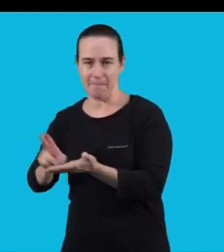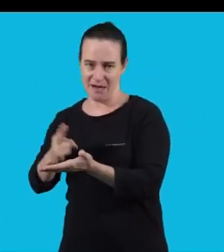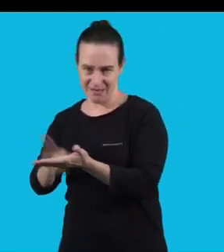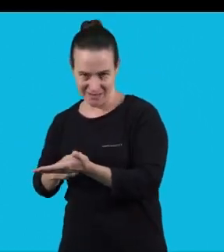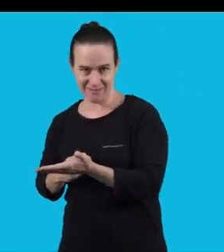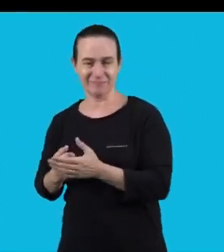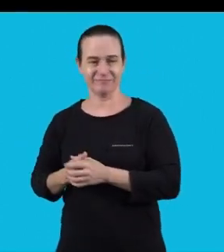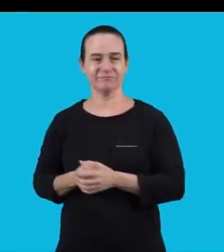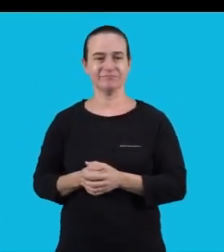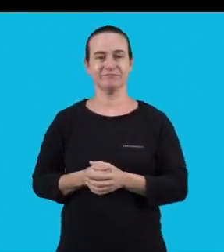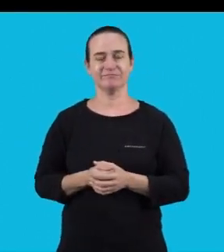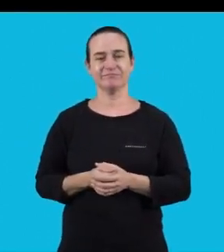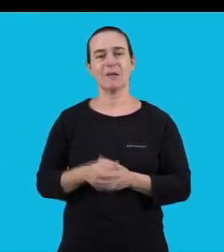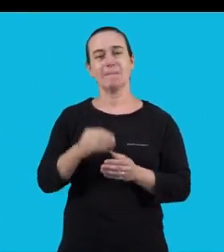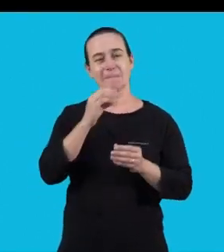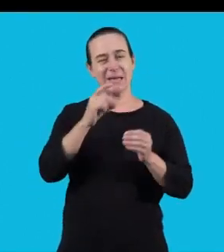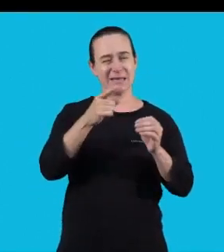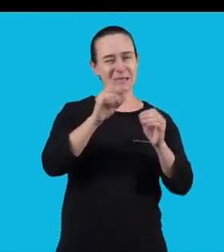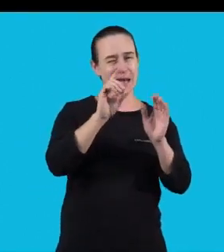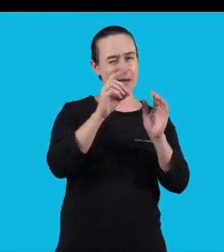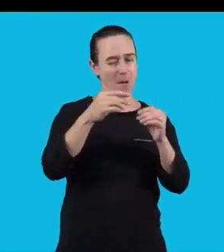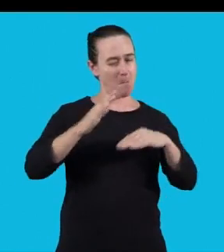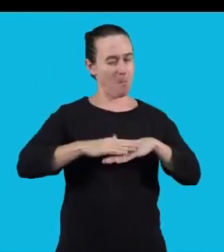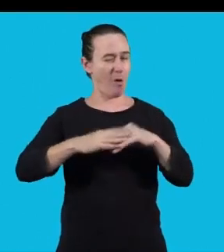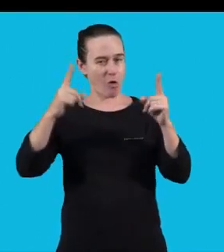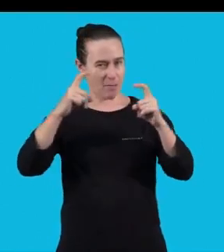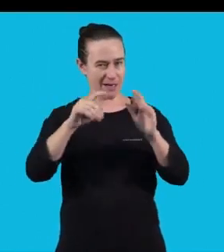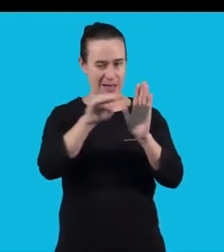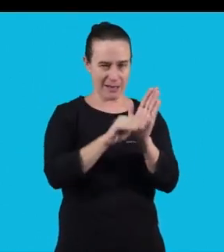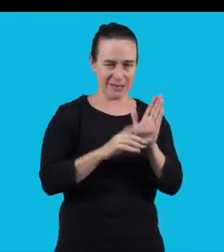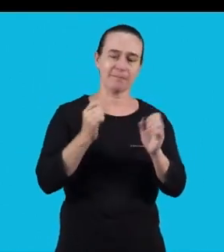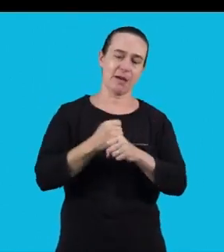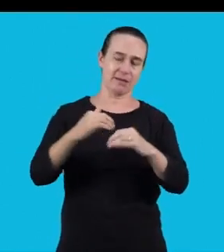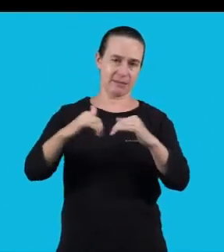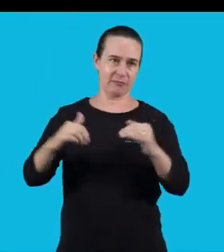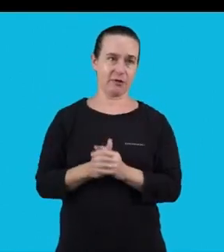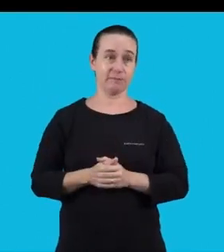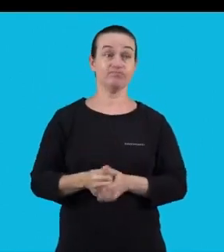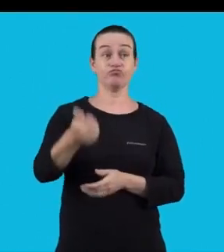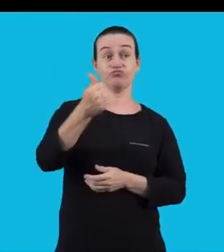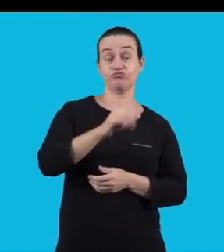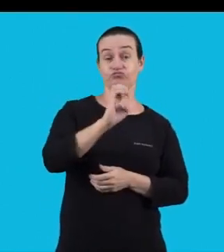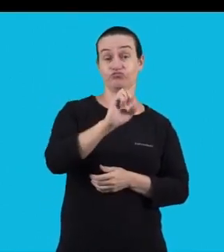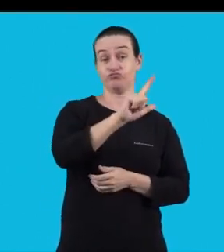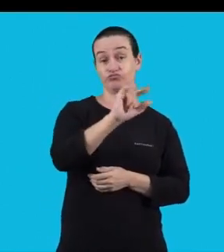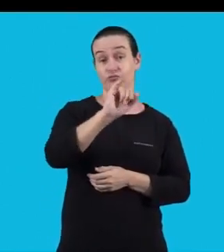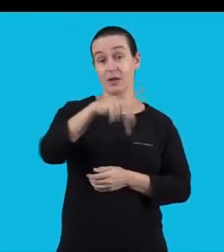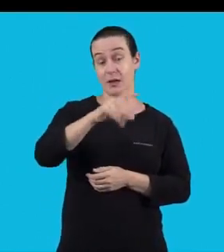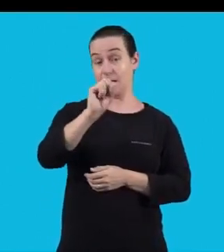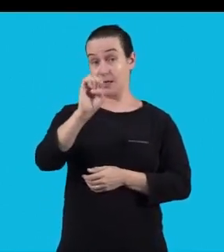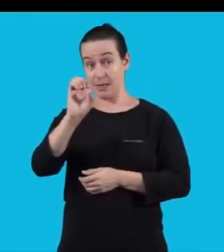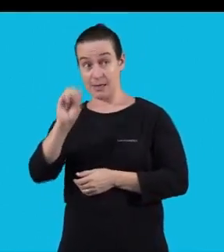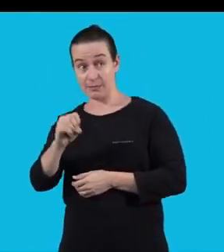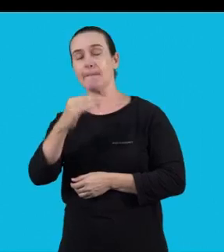butter, separating it in a complex list. Next up, we have the ellipsis, of course, the dot, dot,